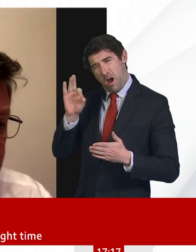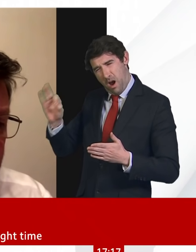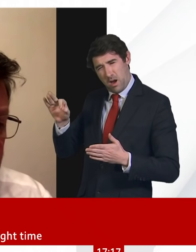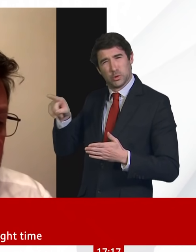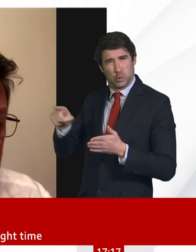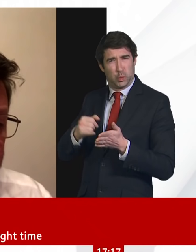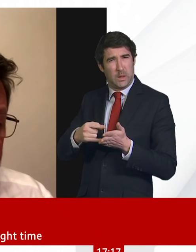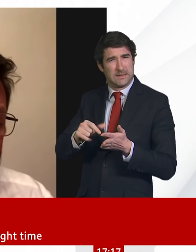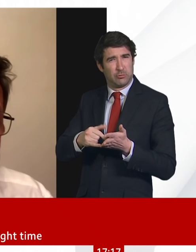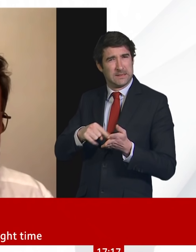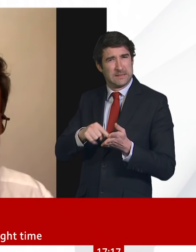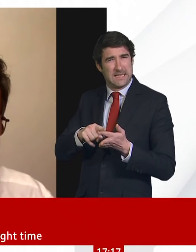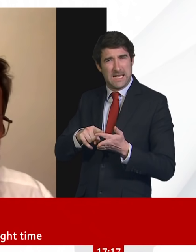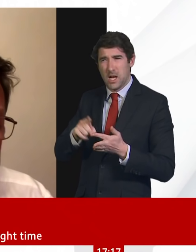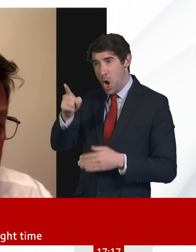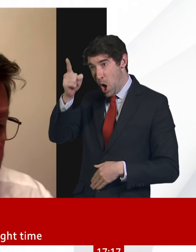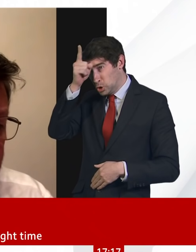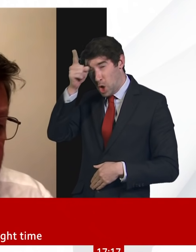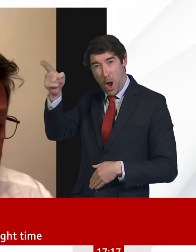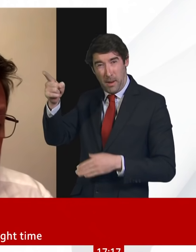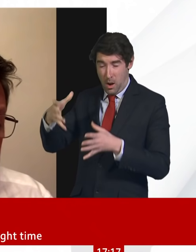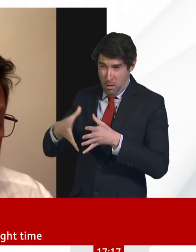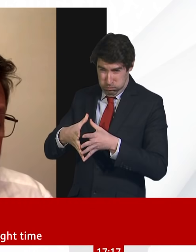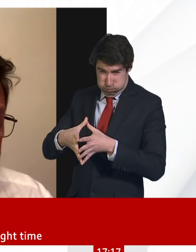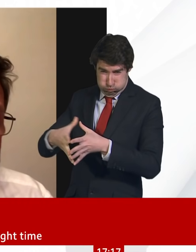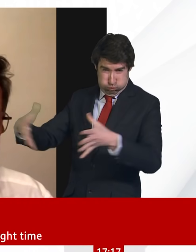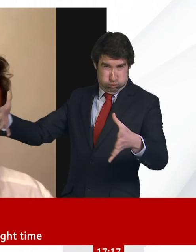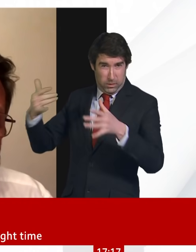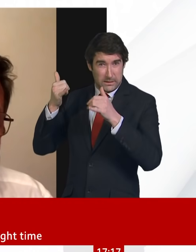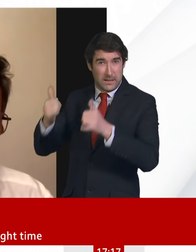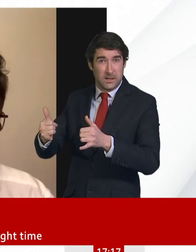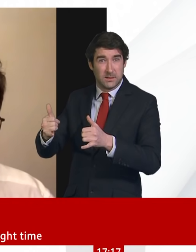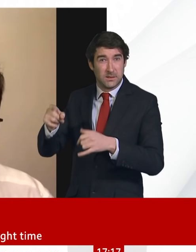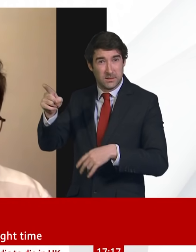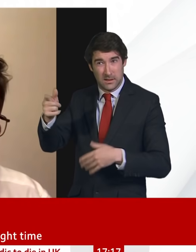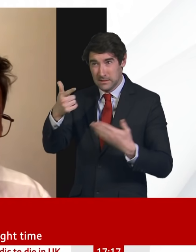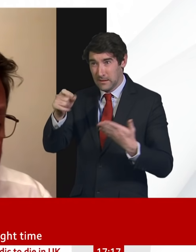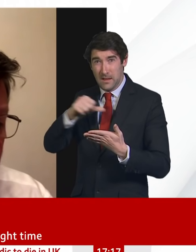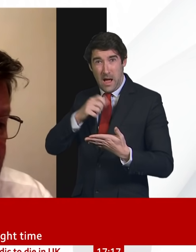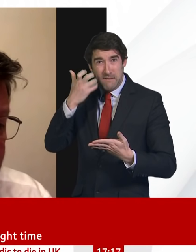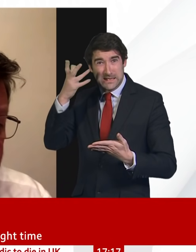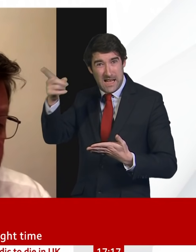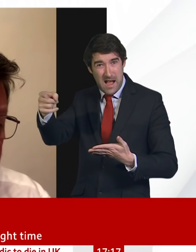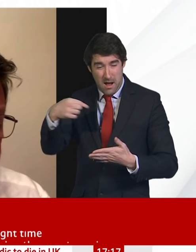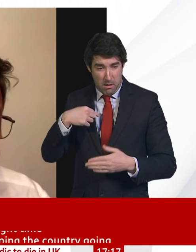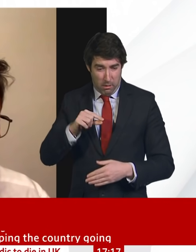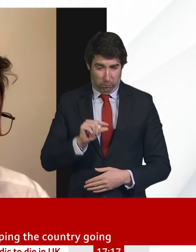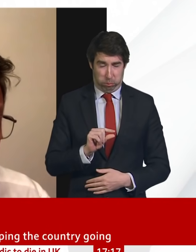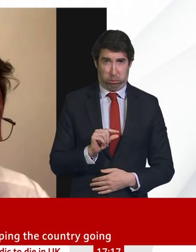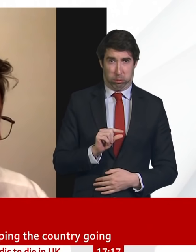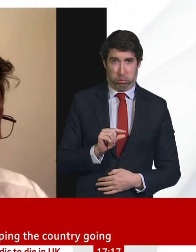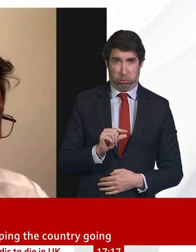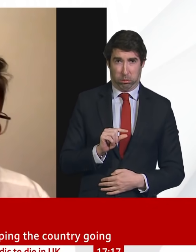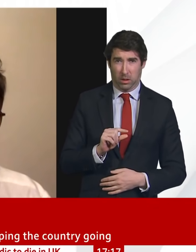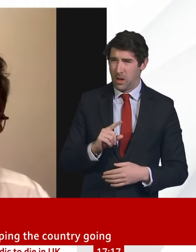more than the UK. Do they have more labs, more equipment? Are they making better use of universities or the private sector than us? And if